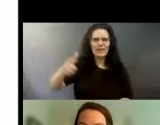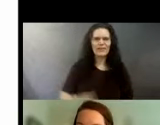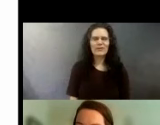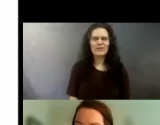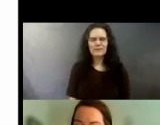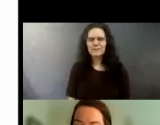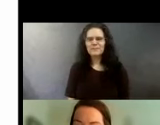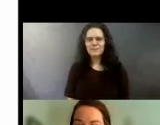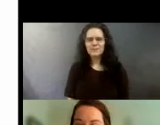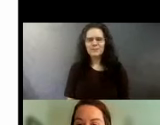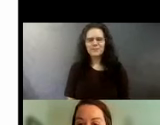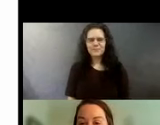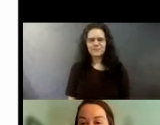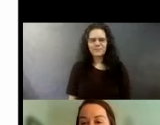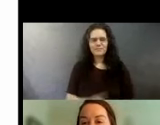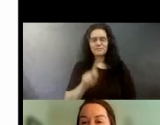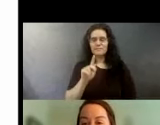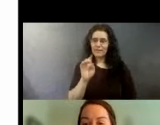Okay.